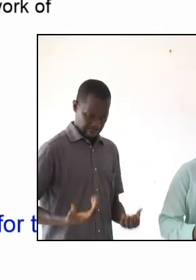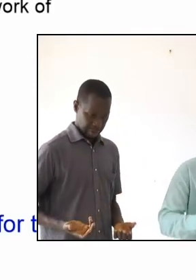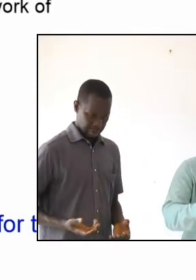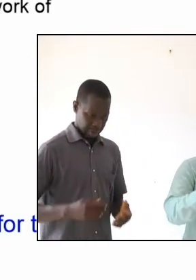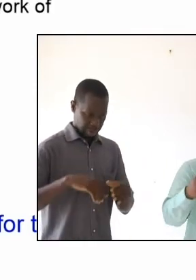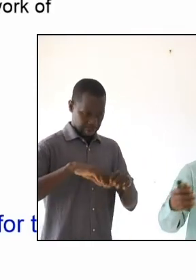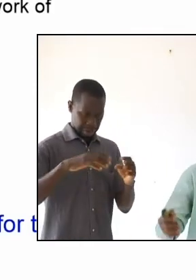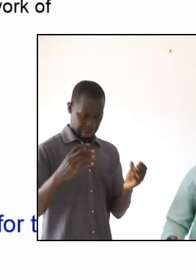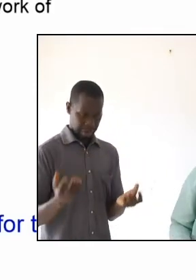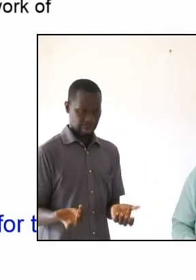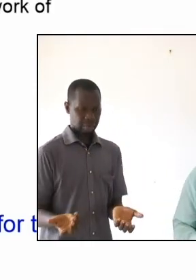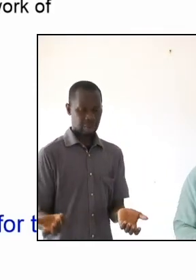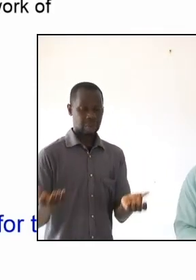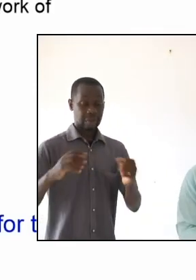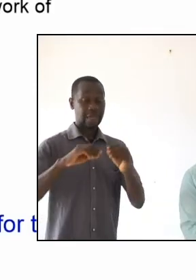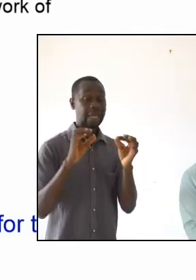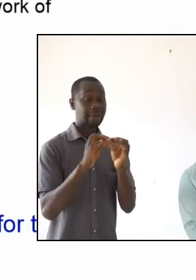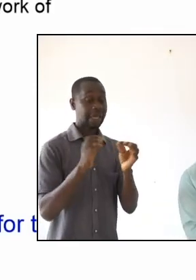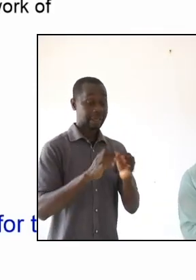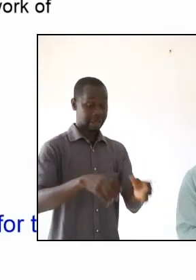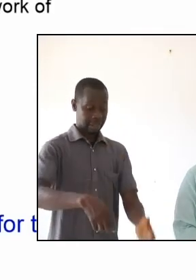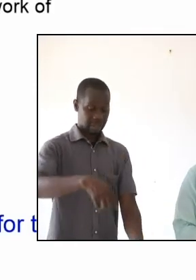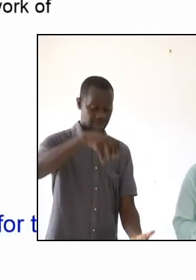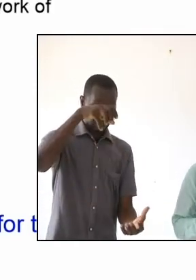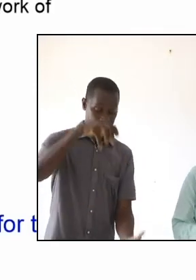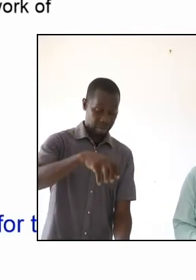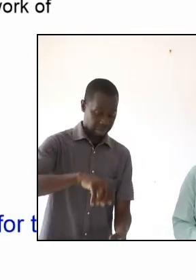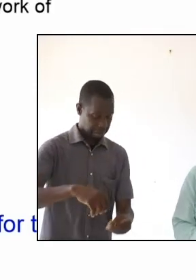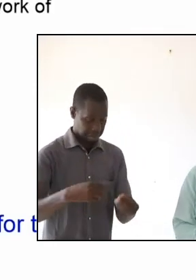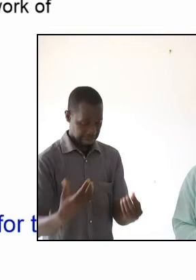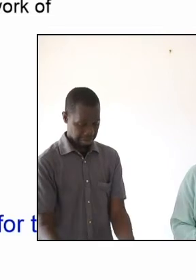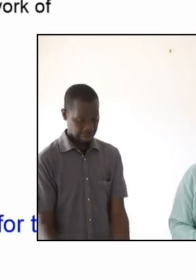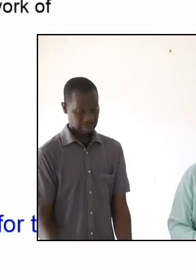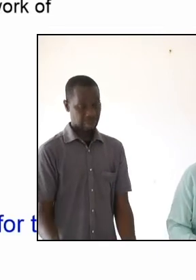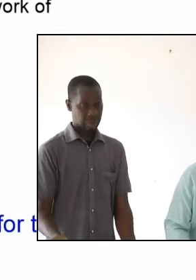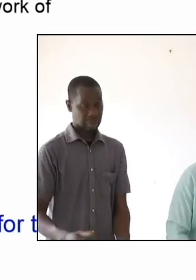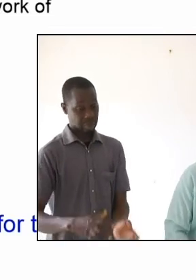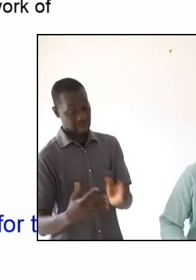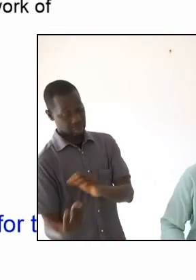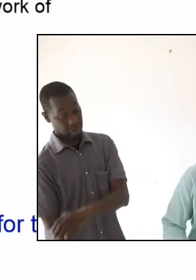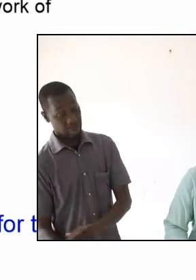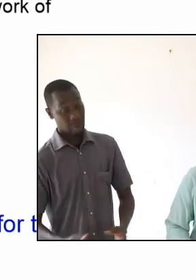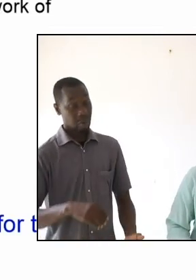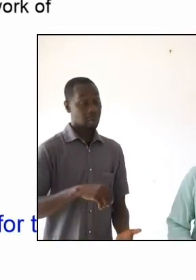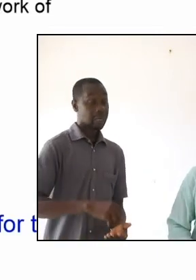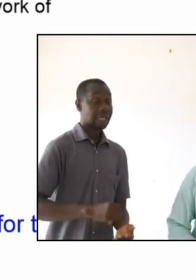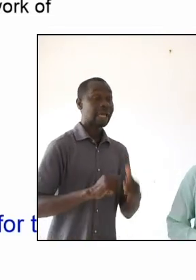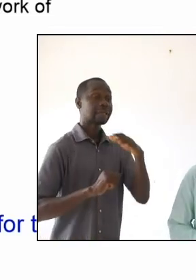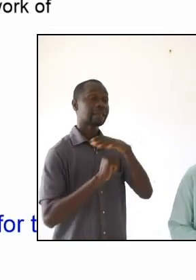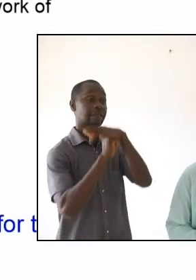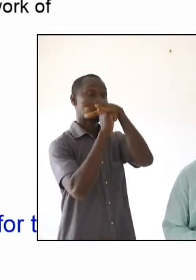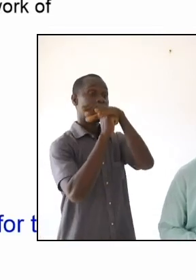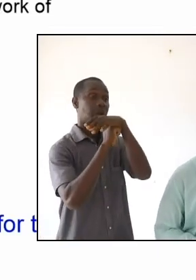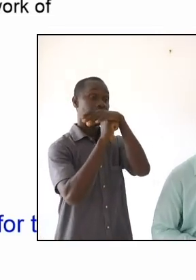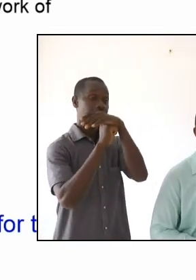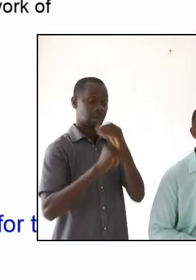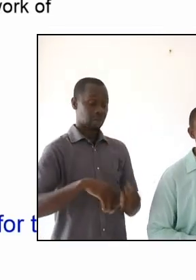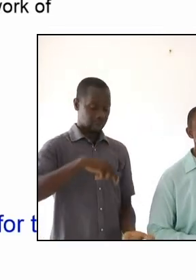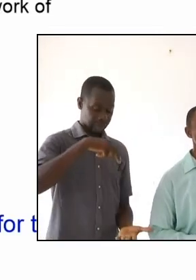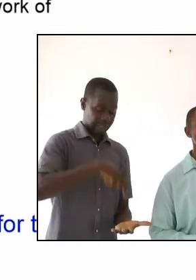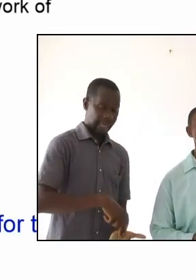if you take an empty bag of rice and you want to put it, it cannot stand on its own. But once it has the support it needs, it will be able to